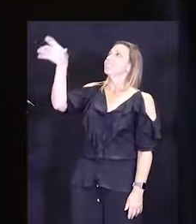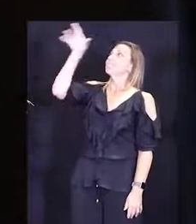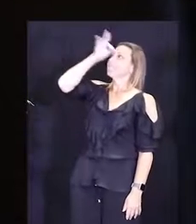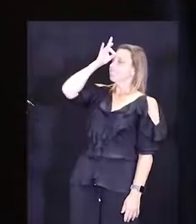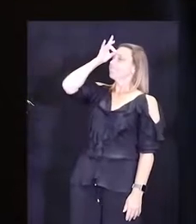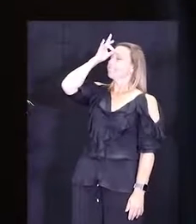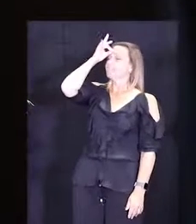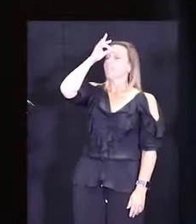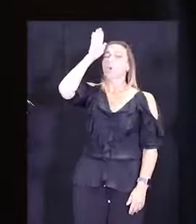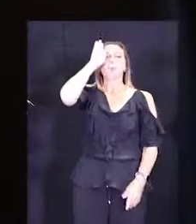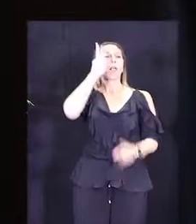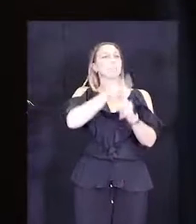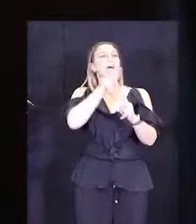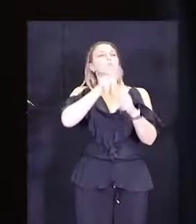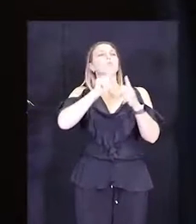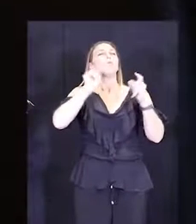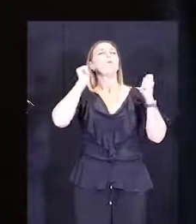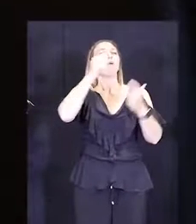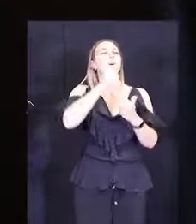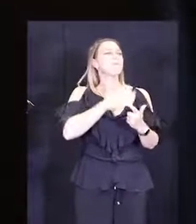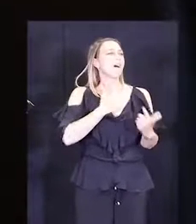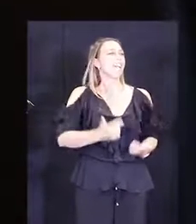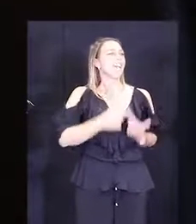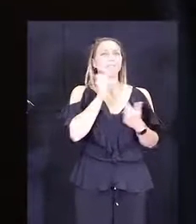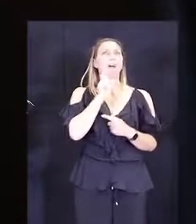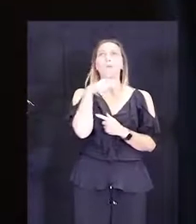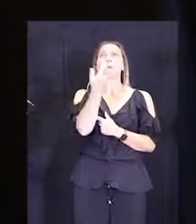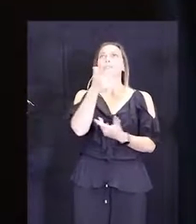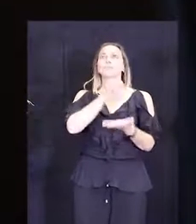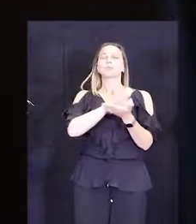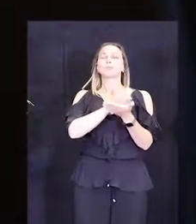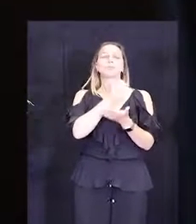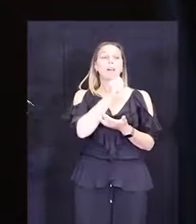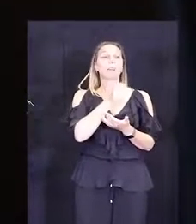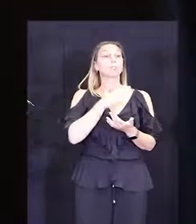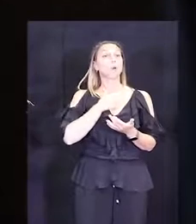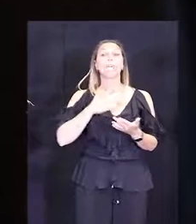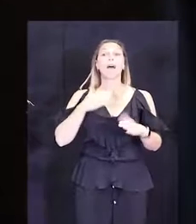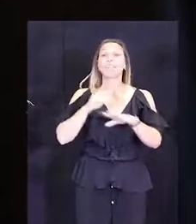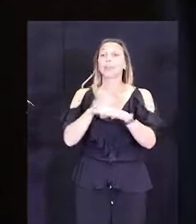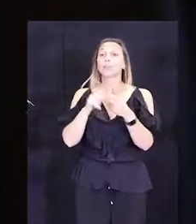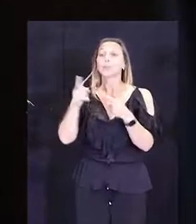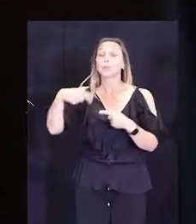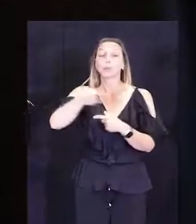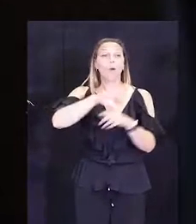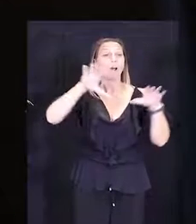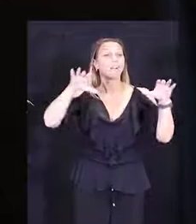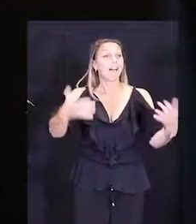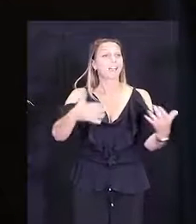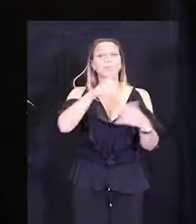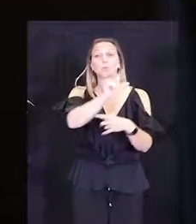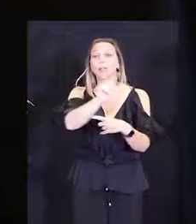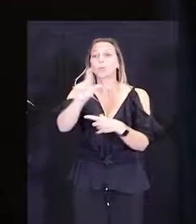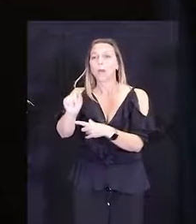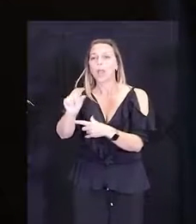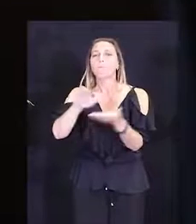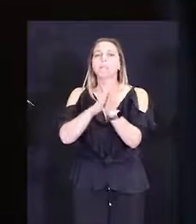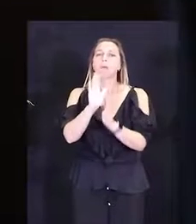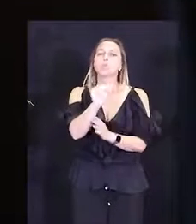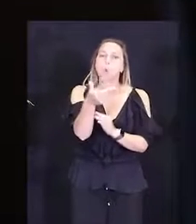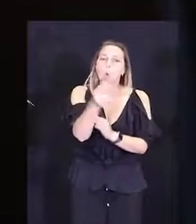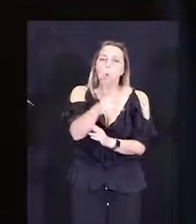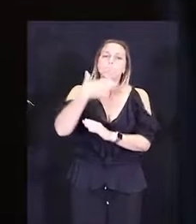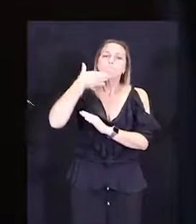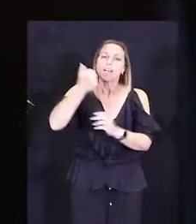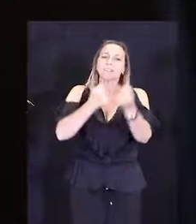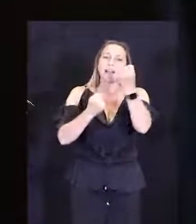all aspects of life, not just school. So, my advice to you, class of 2020, is to become your